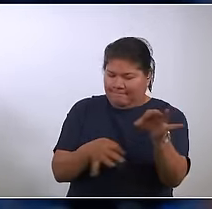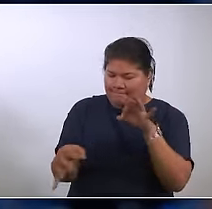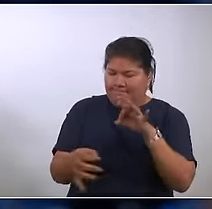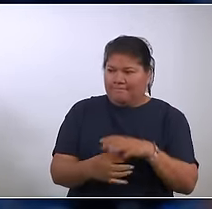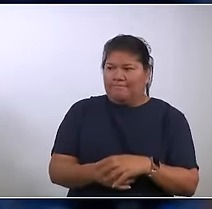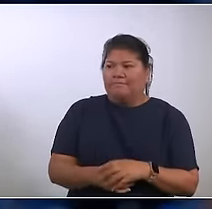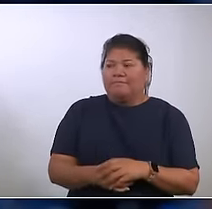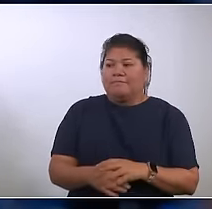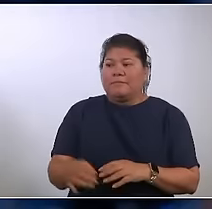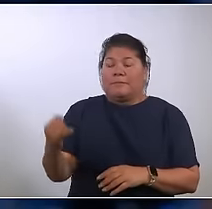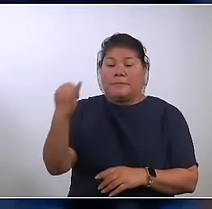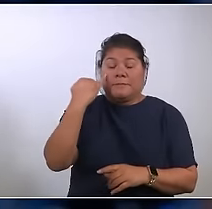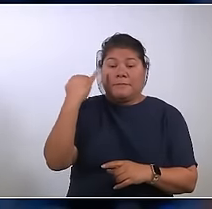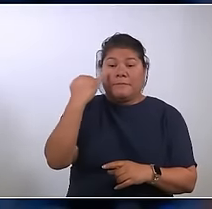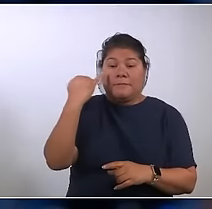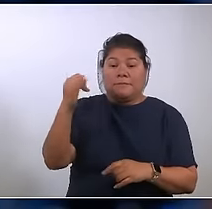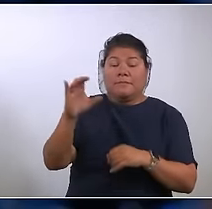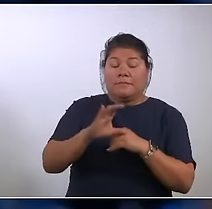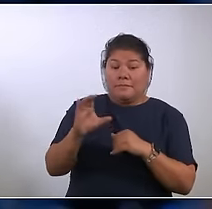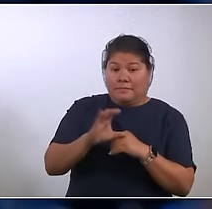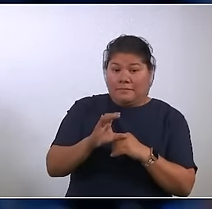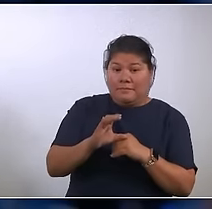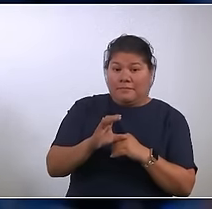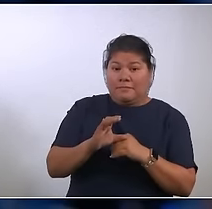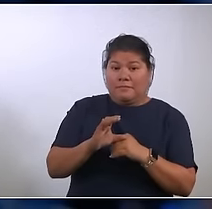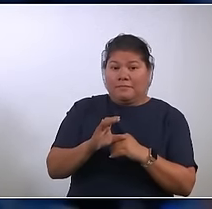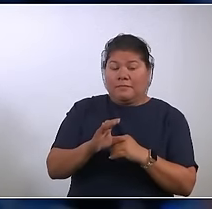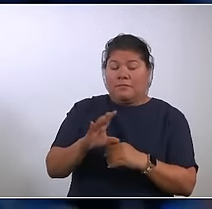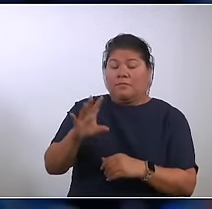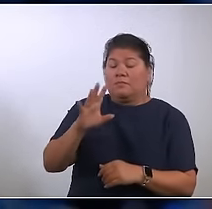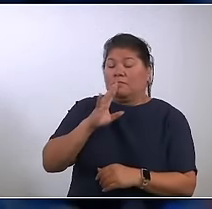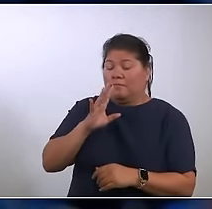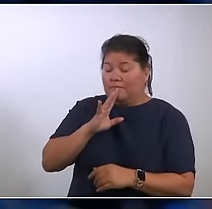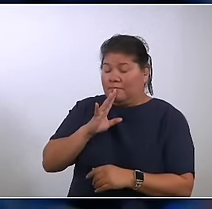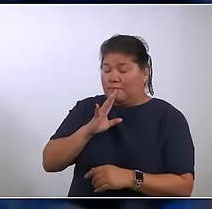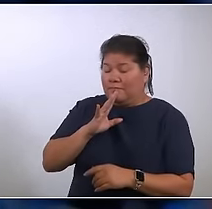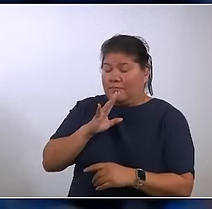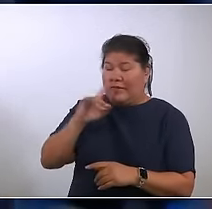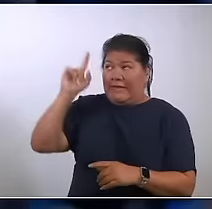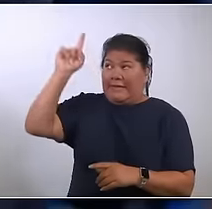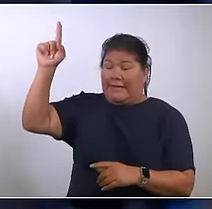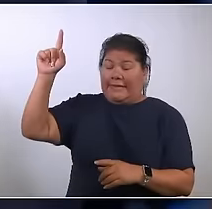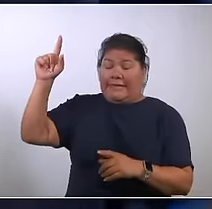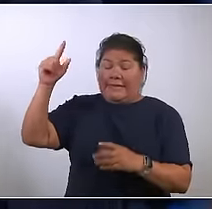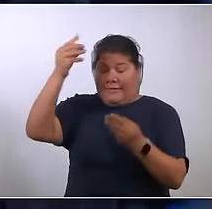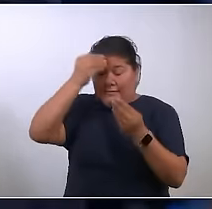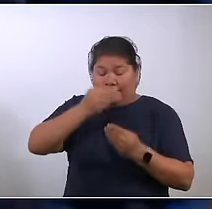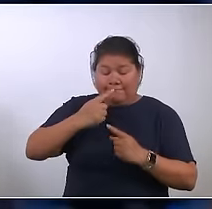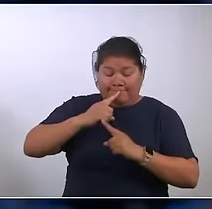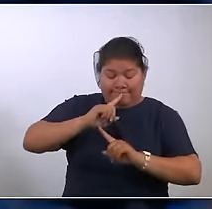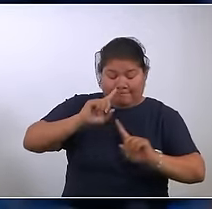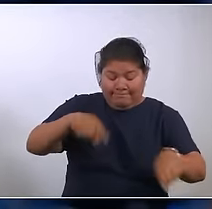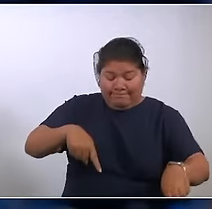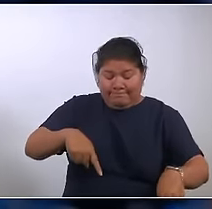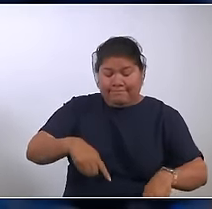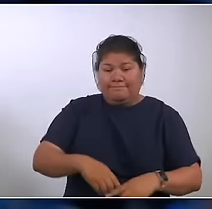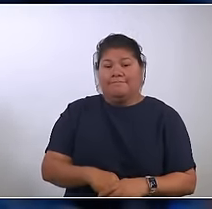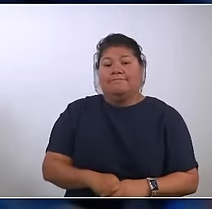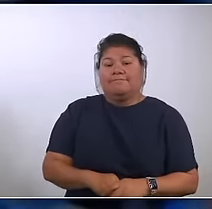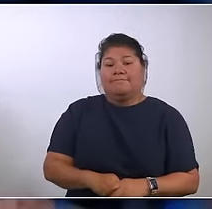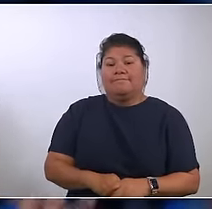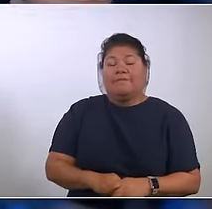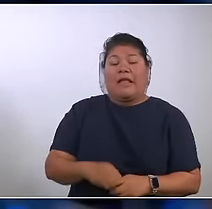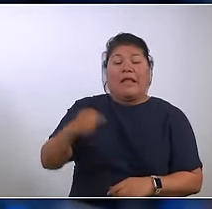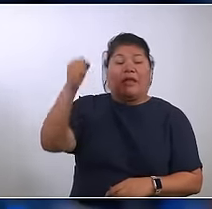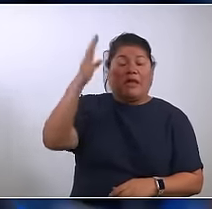una vez más. If the church, si la iglesia, will speak, habla, what Christ has commanded, lo que Cristo ha